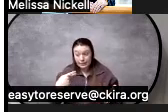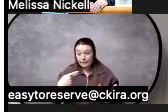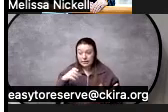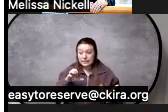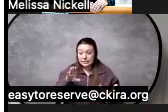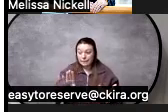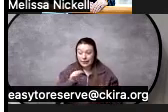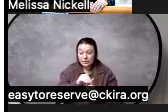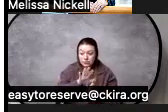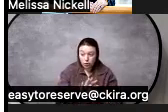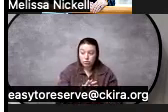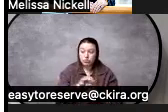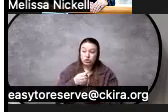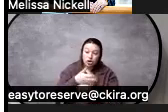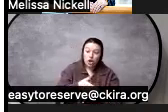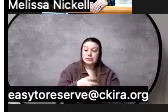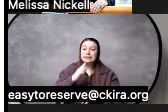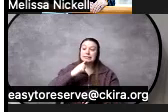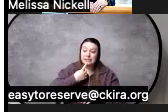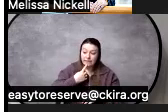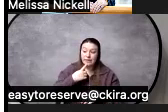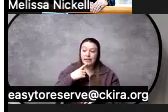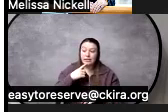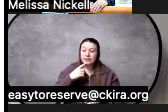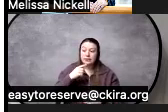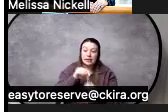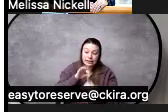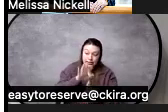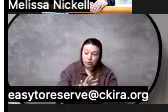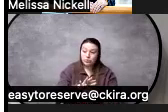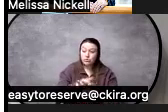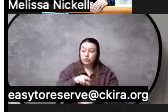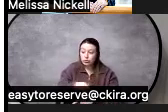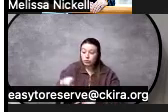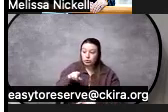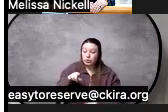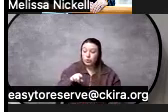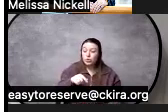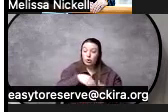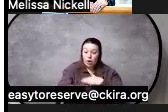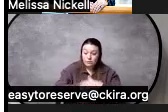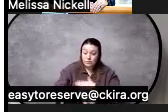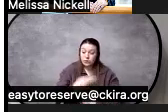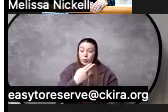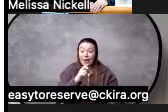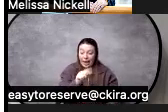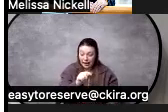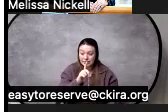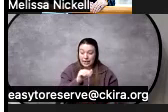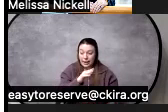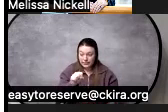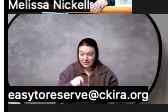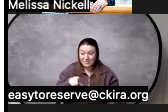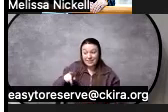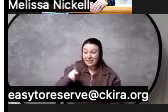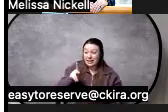a significant reduction in the body weight of offspring born to het dams. while offspring born to knockout dams exhibit no difference